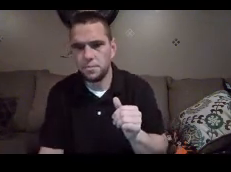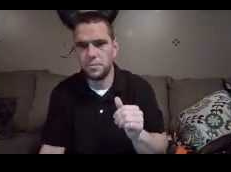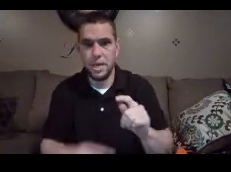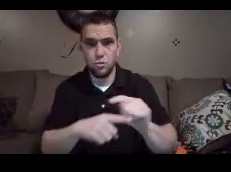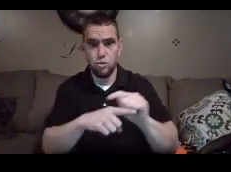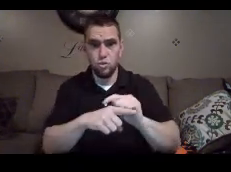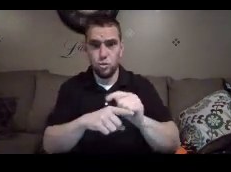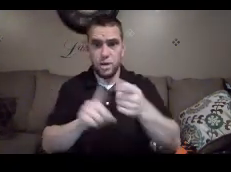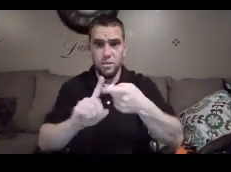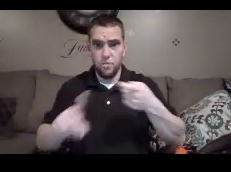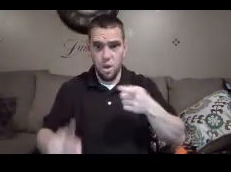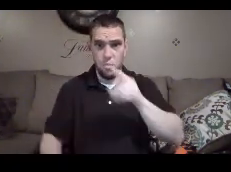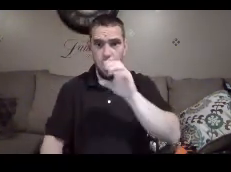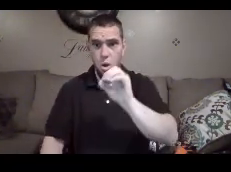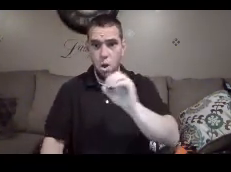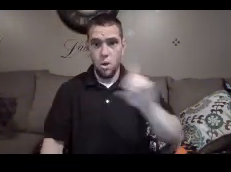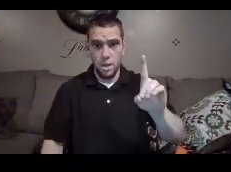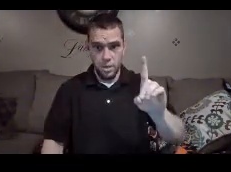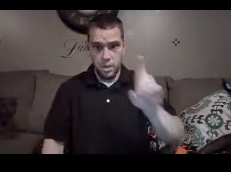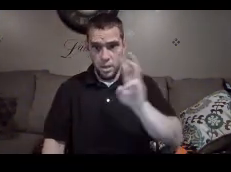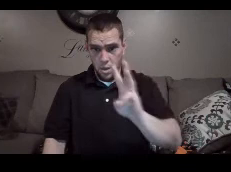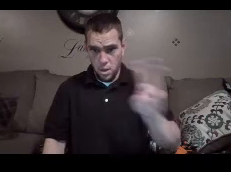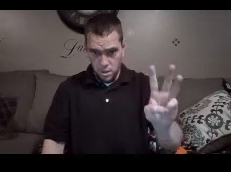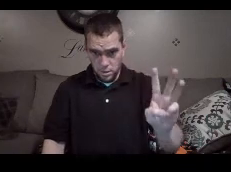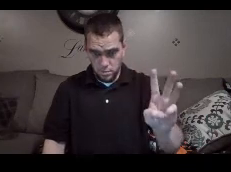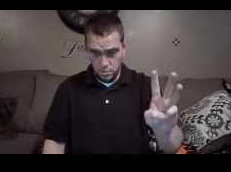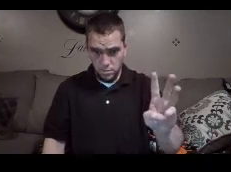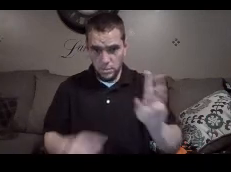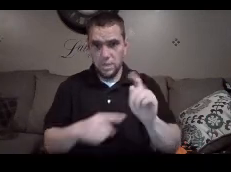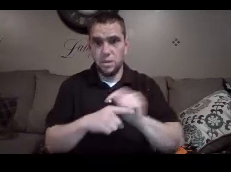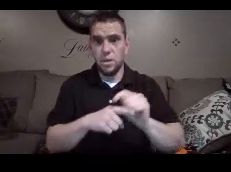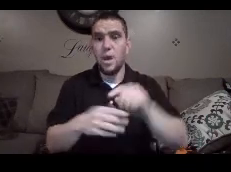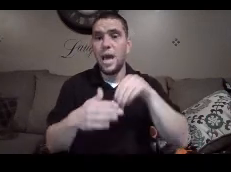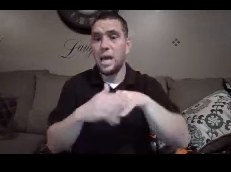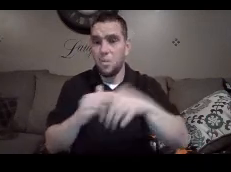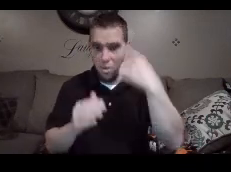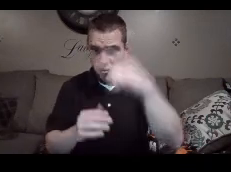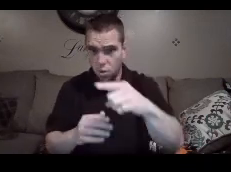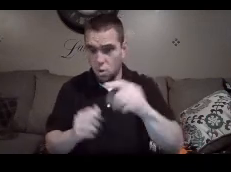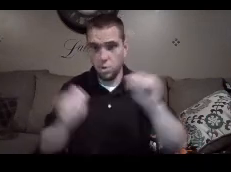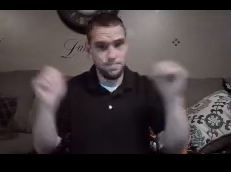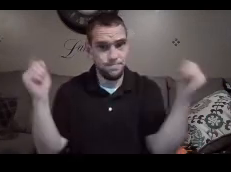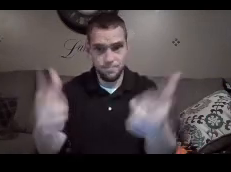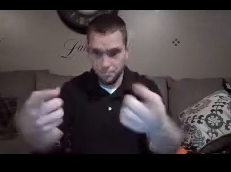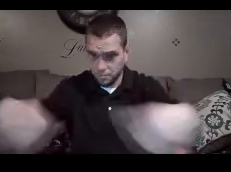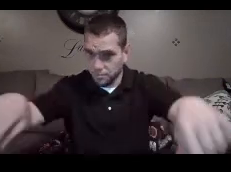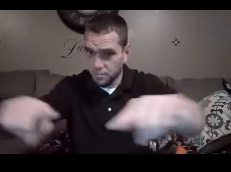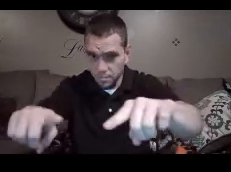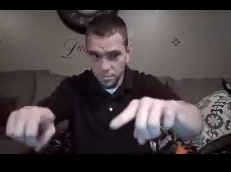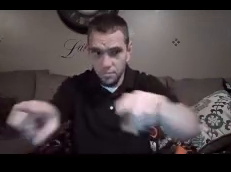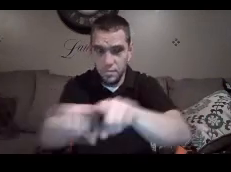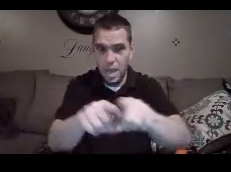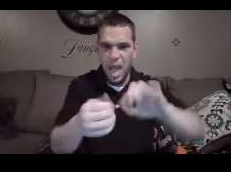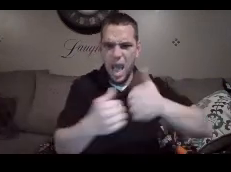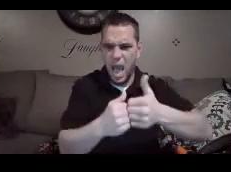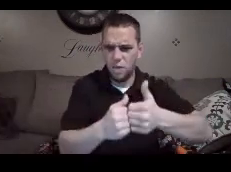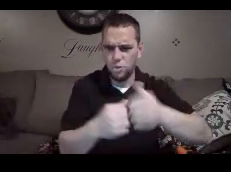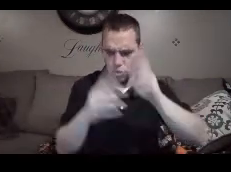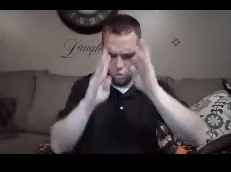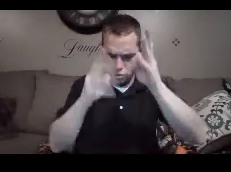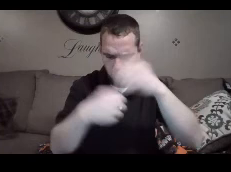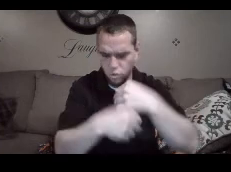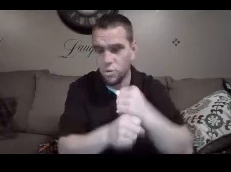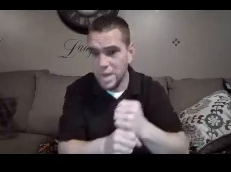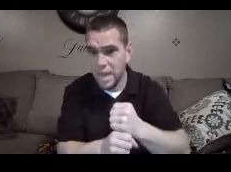OOD website, accessible to everybody from our website on how to create interactive forms in Microsoft